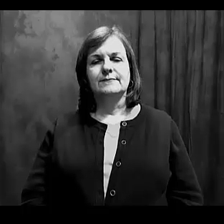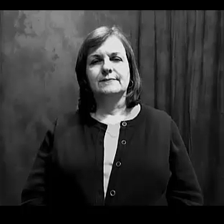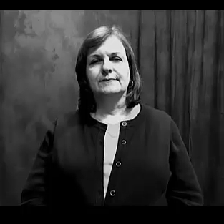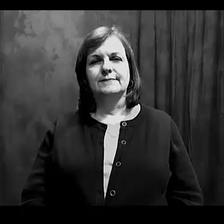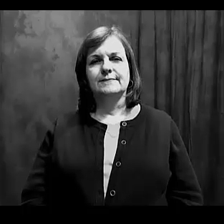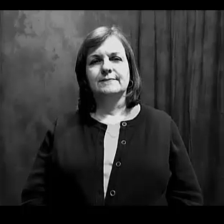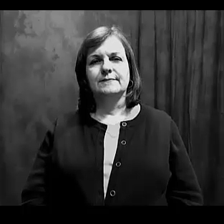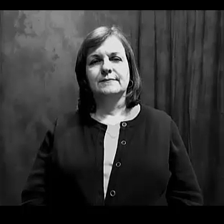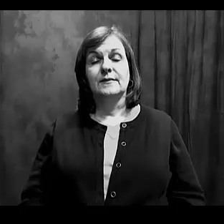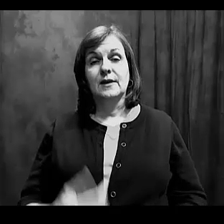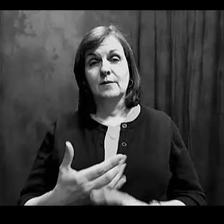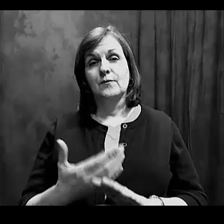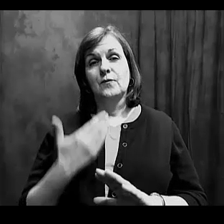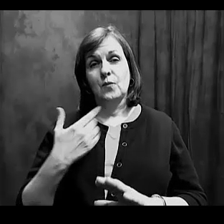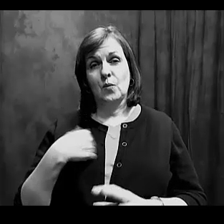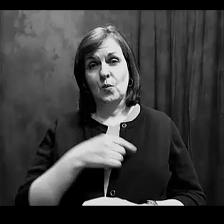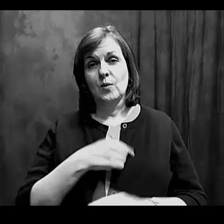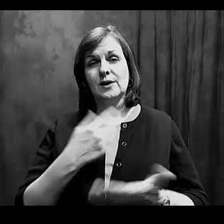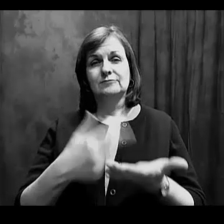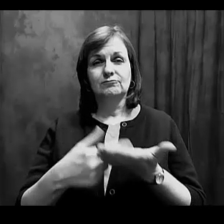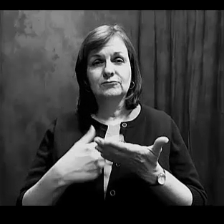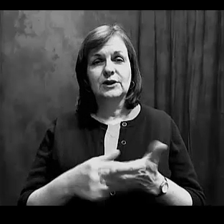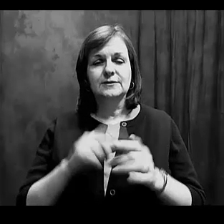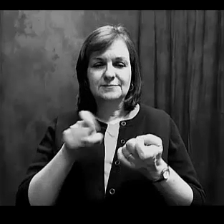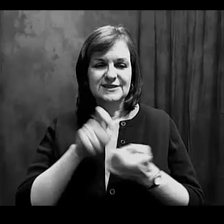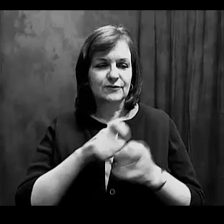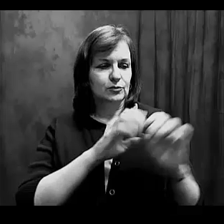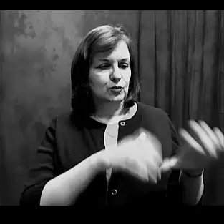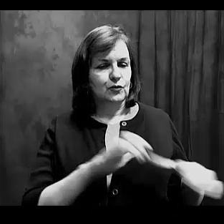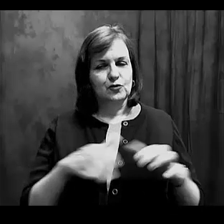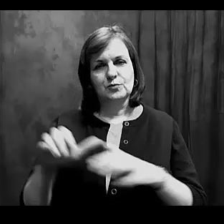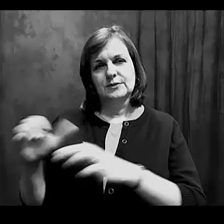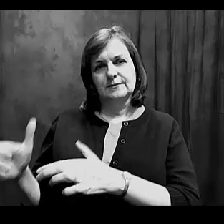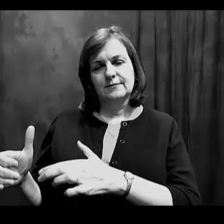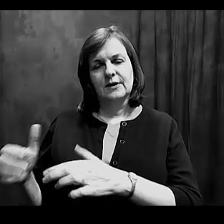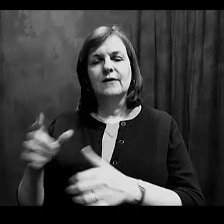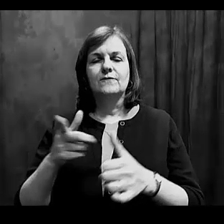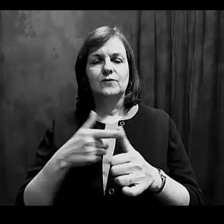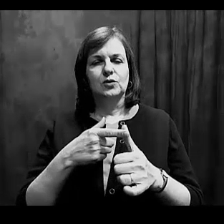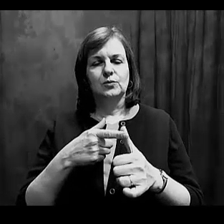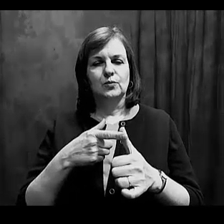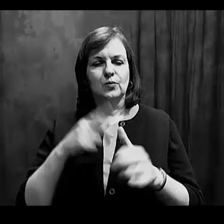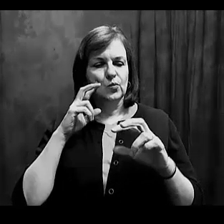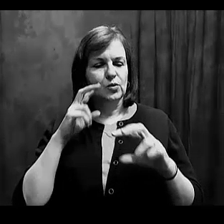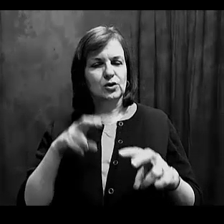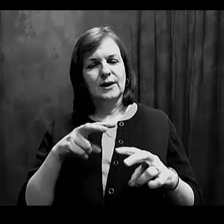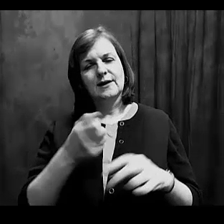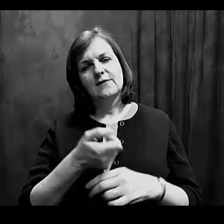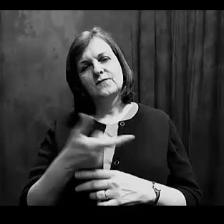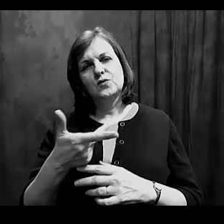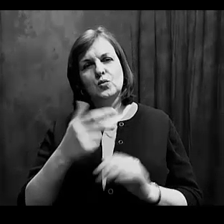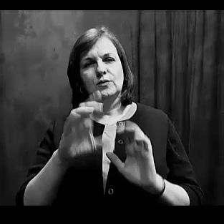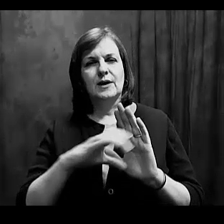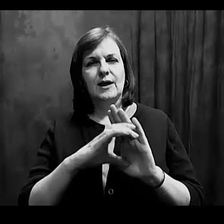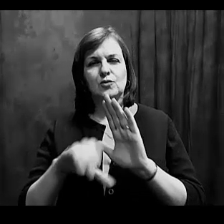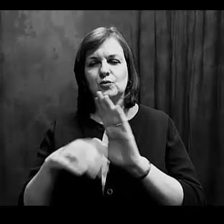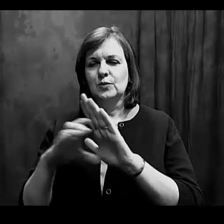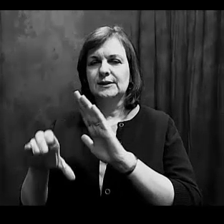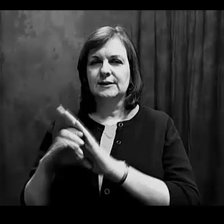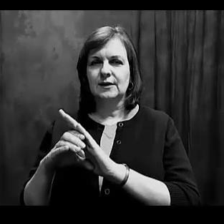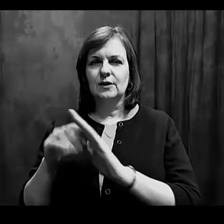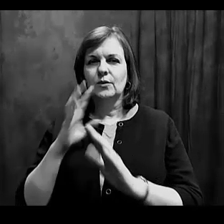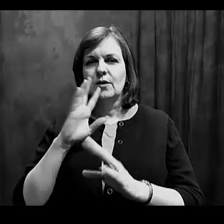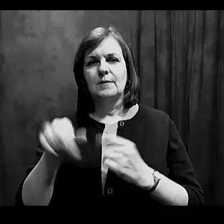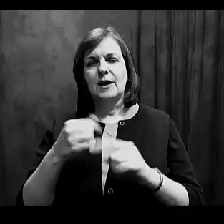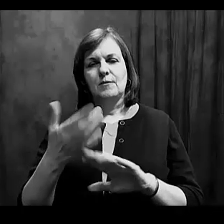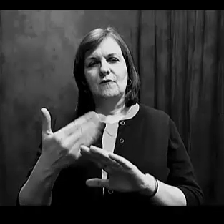Before we get into all of our discussions about particular phyla, we want to walk through a couple of those